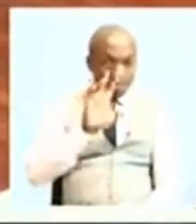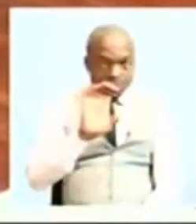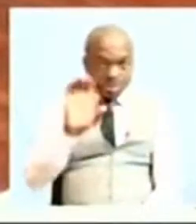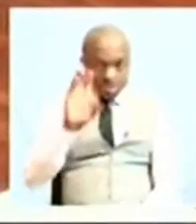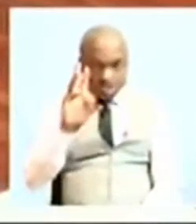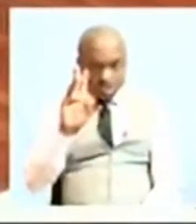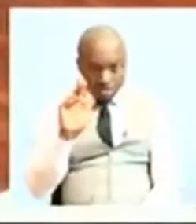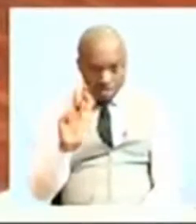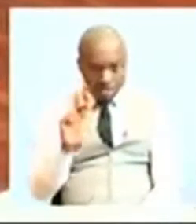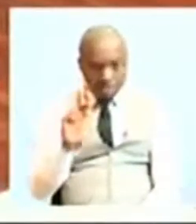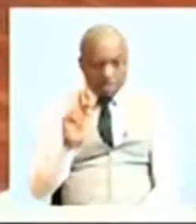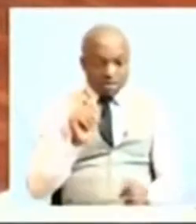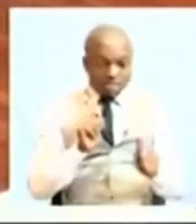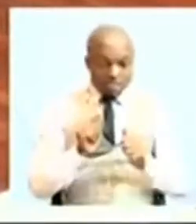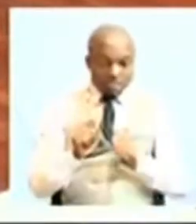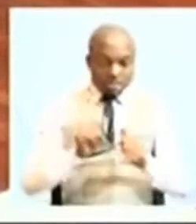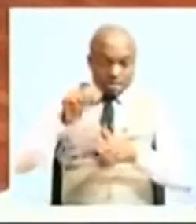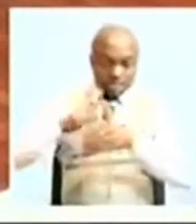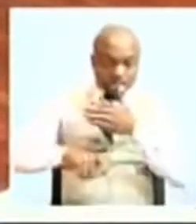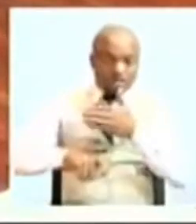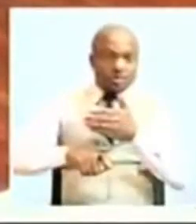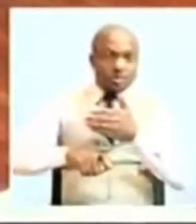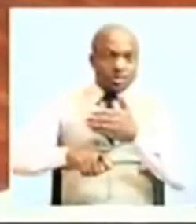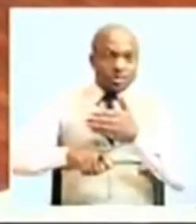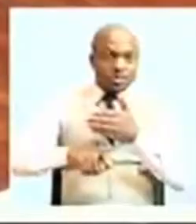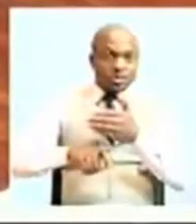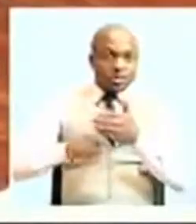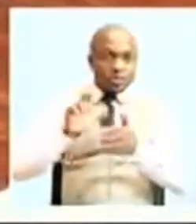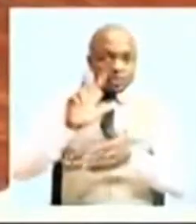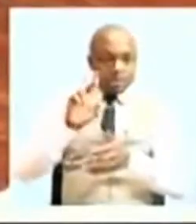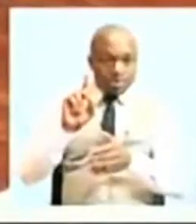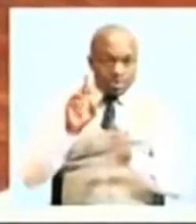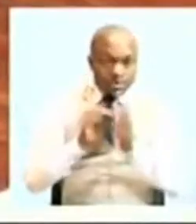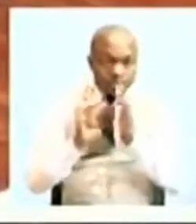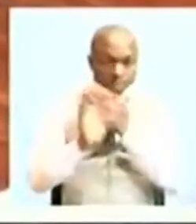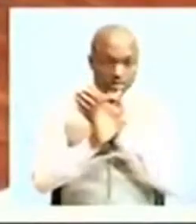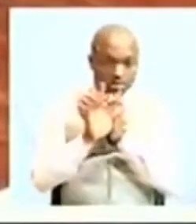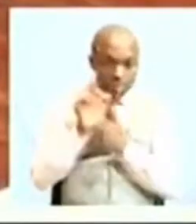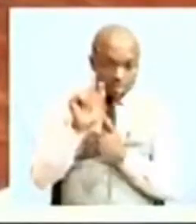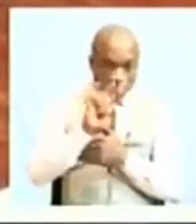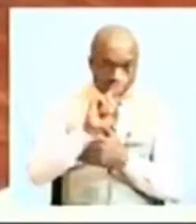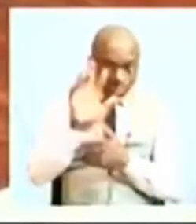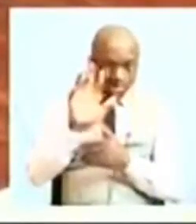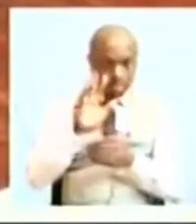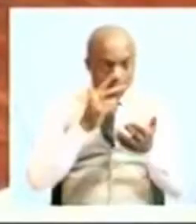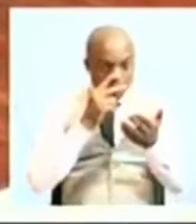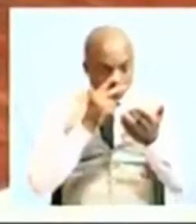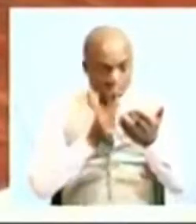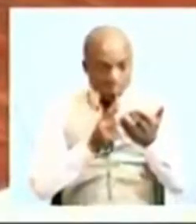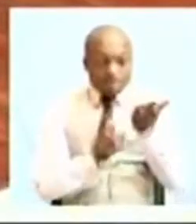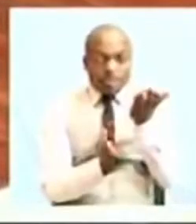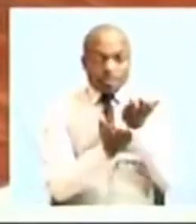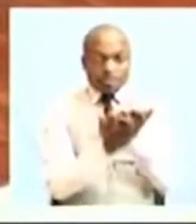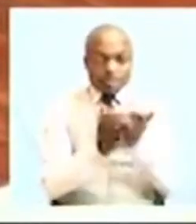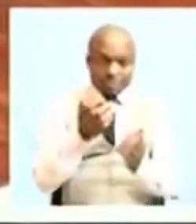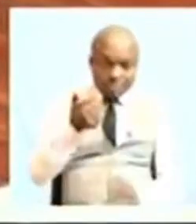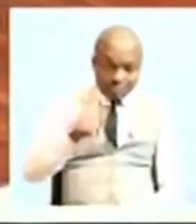497,306 kwacha on the administrative component as at 31st March 2025. Kindly refer to Appendix